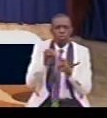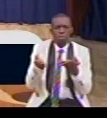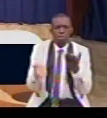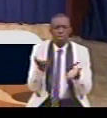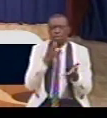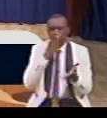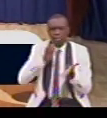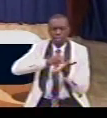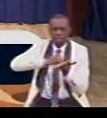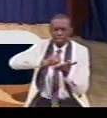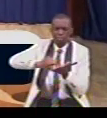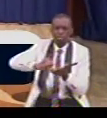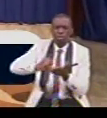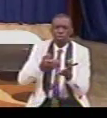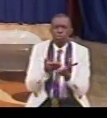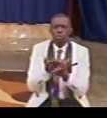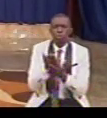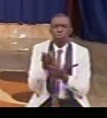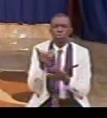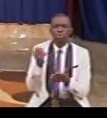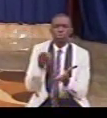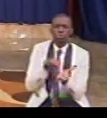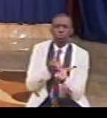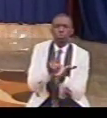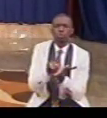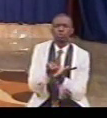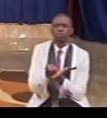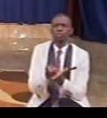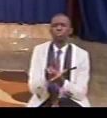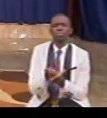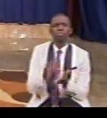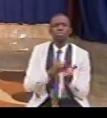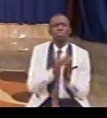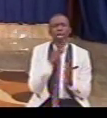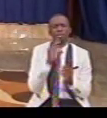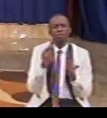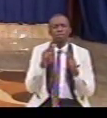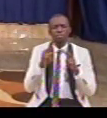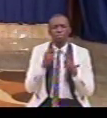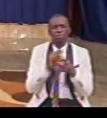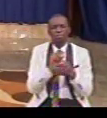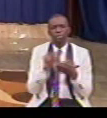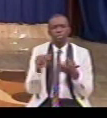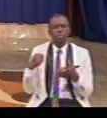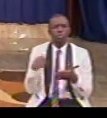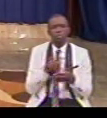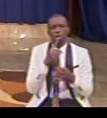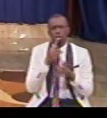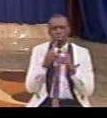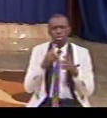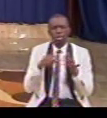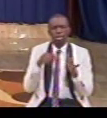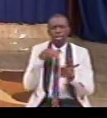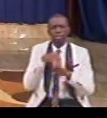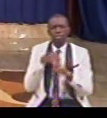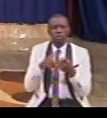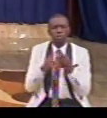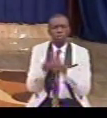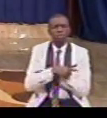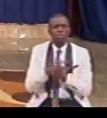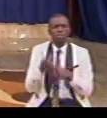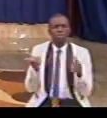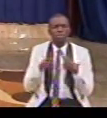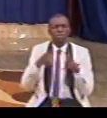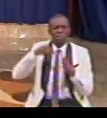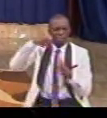through the truth those are the verses who are looking at today very deep and versus extensive versus